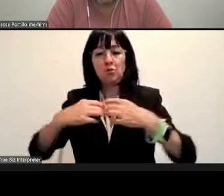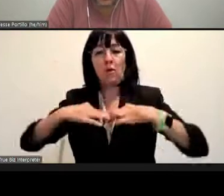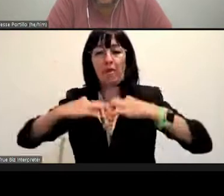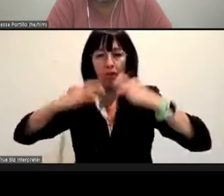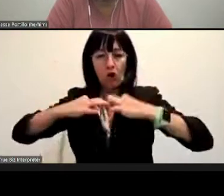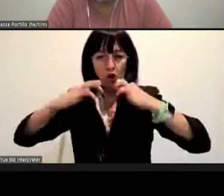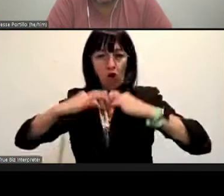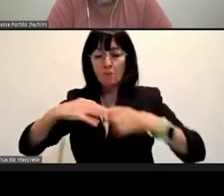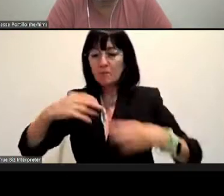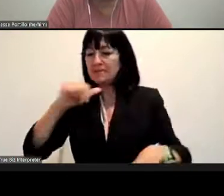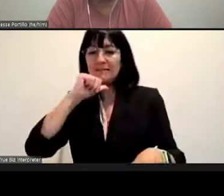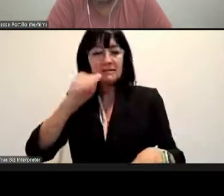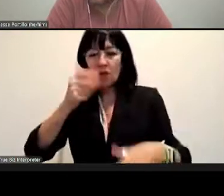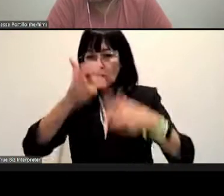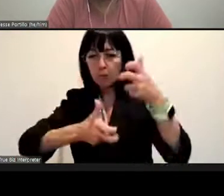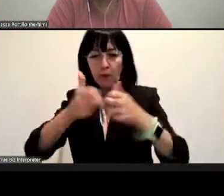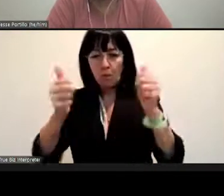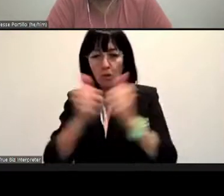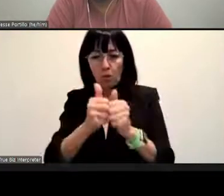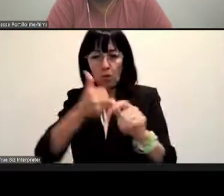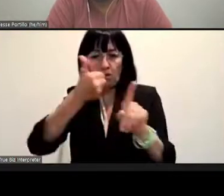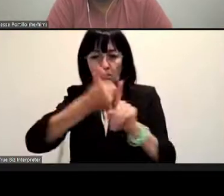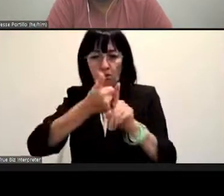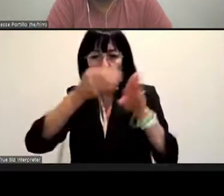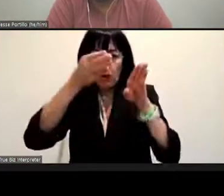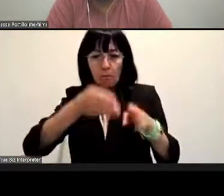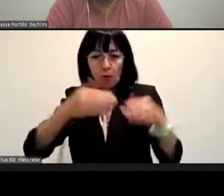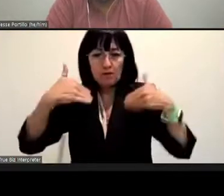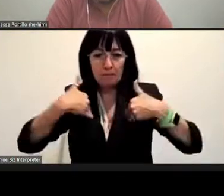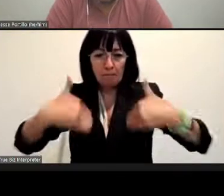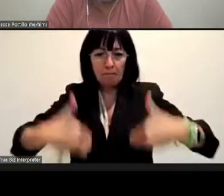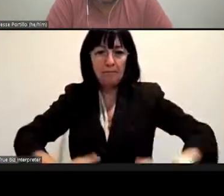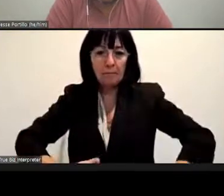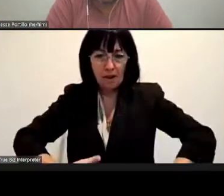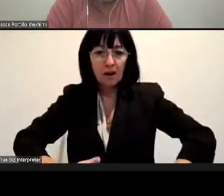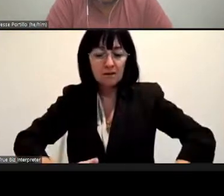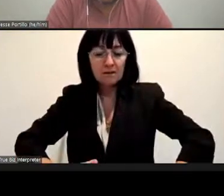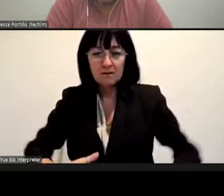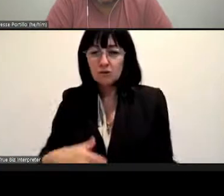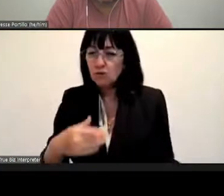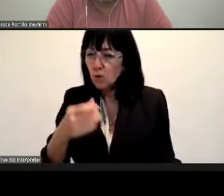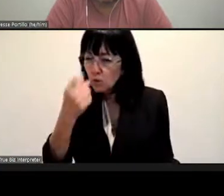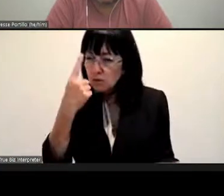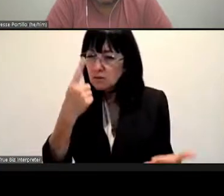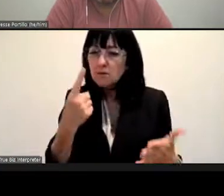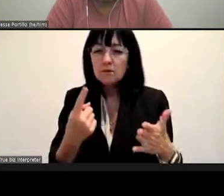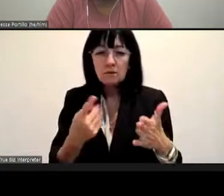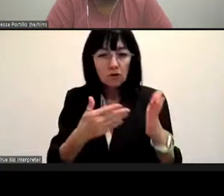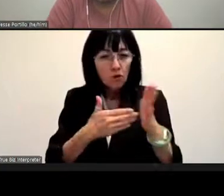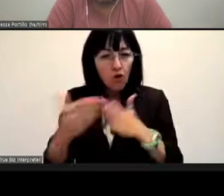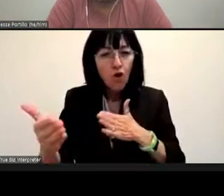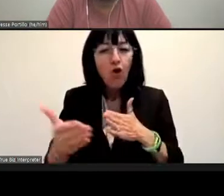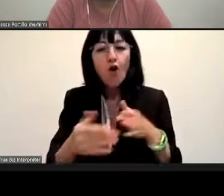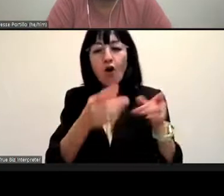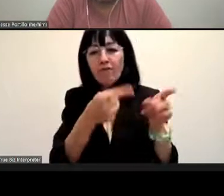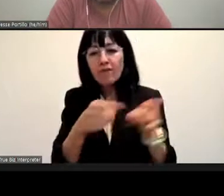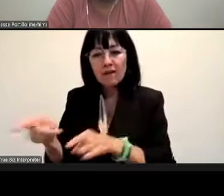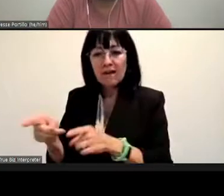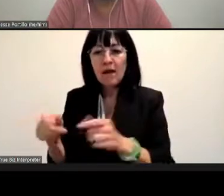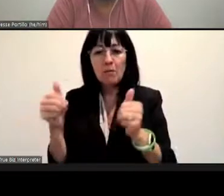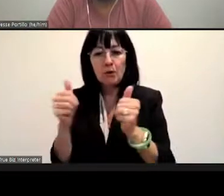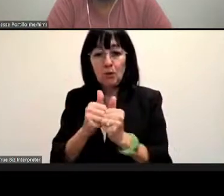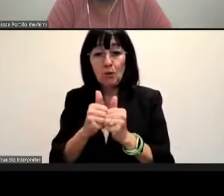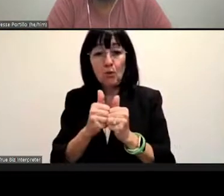is standing there and you're just very frequently talking to the draper, the first hand, the shop manager, not the